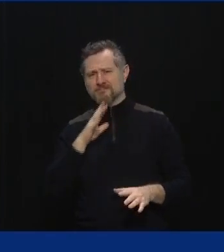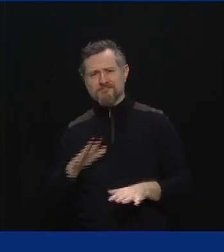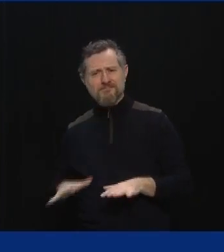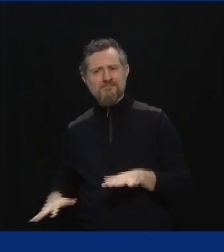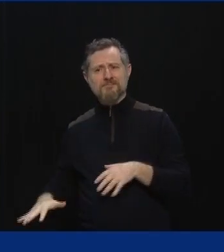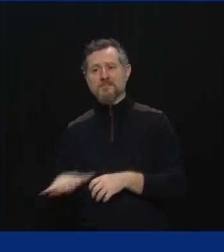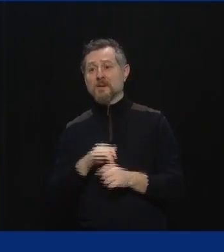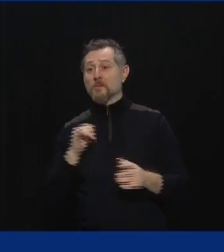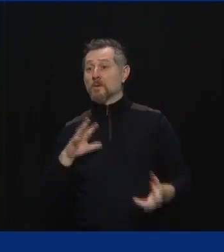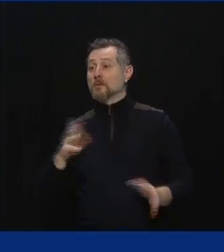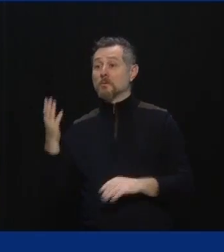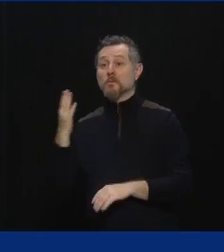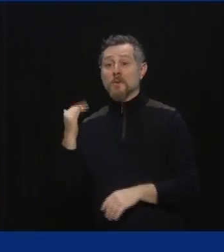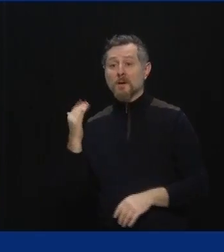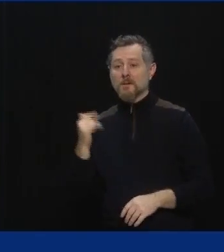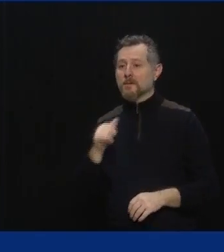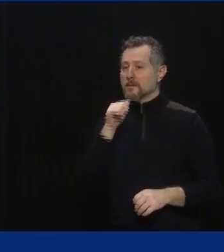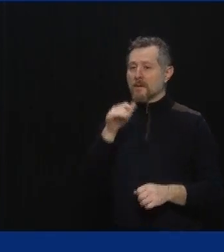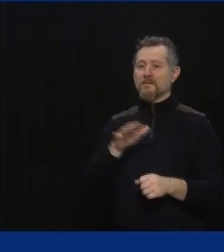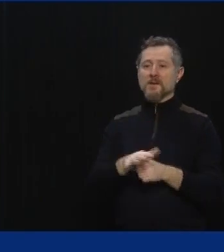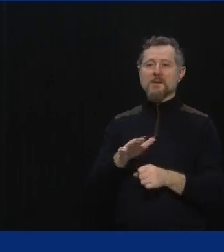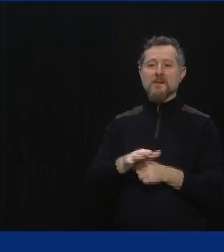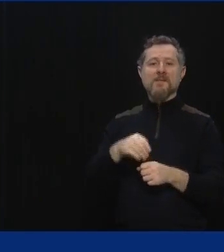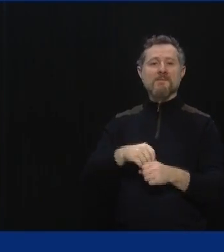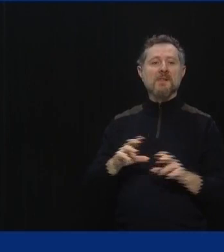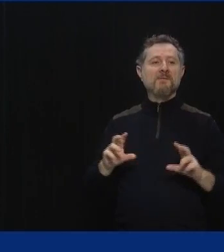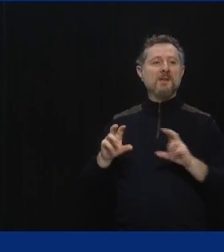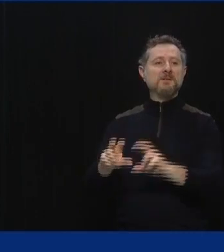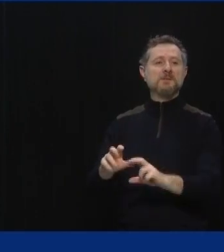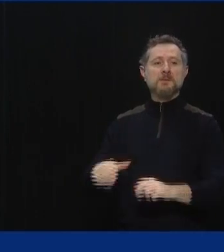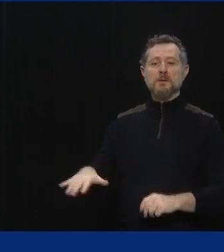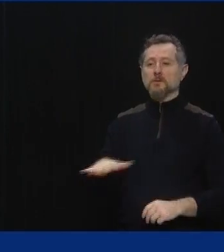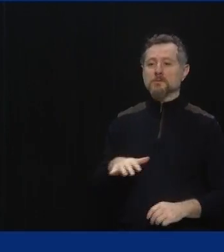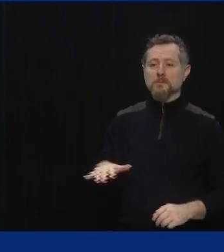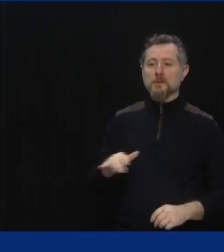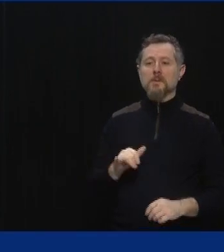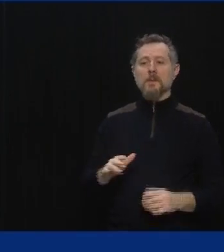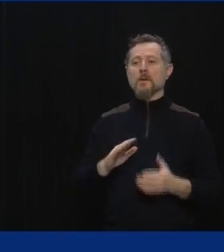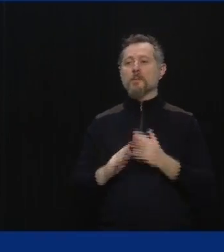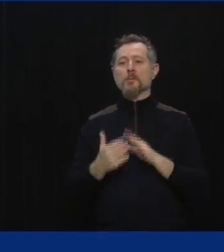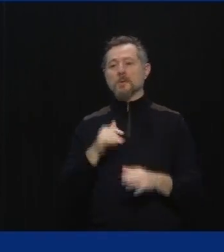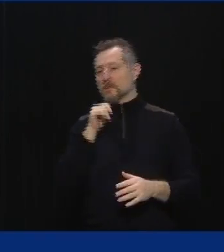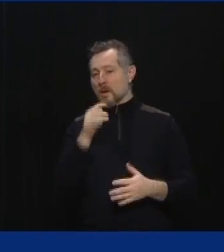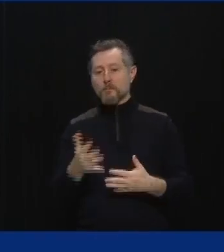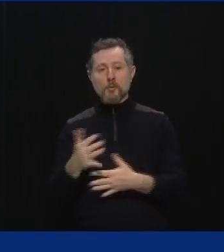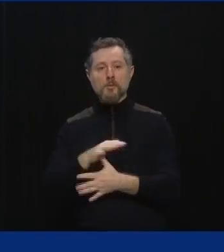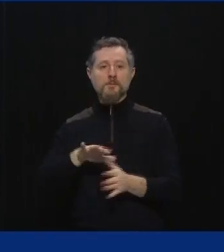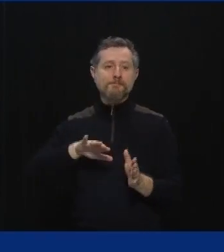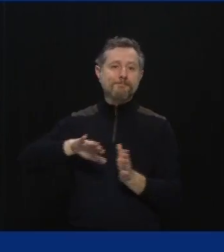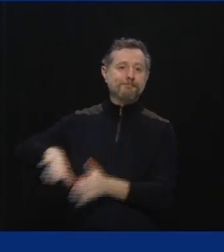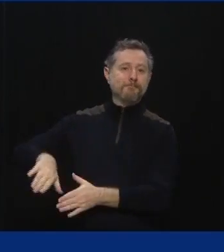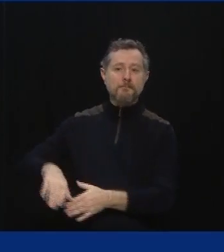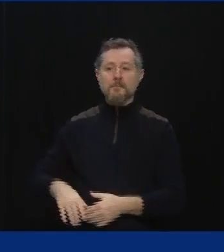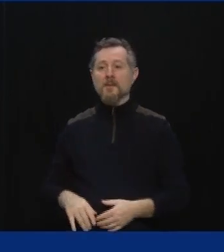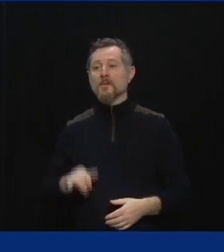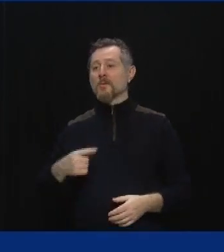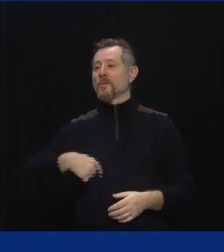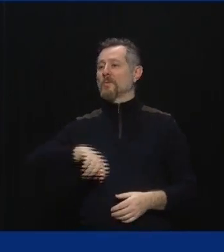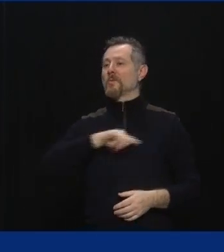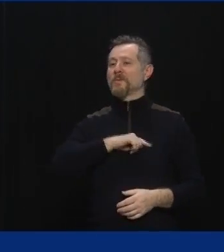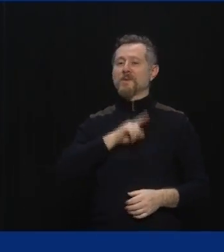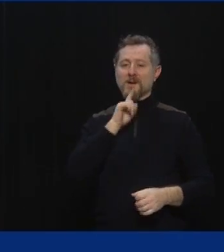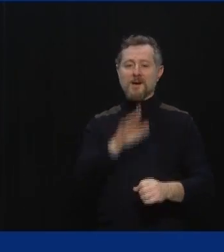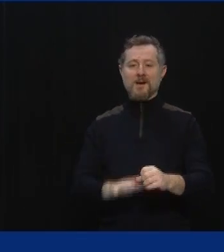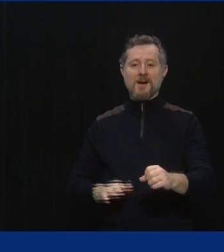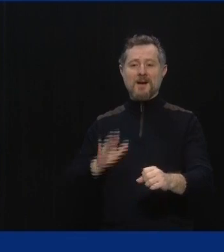investment, lack of real will in putting community first in a lot of these times. So we've made this commitment, not to